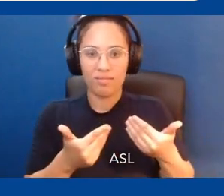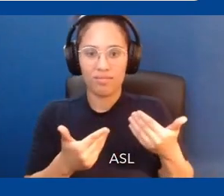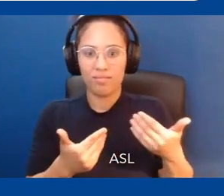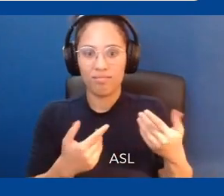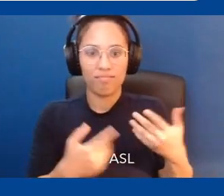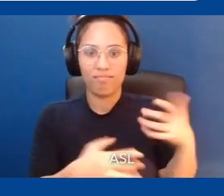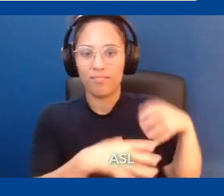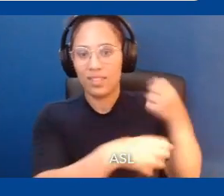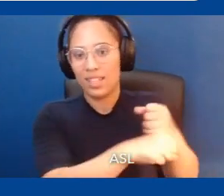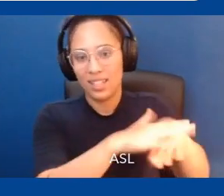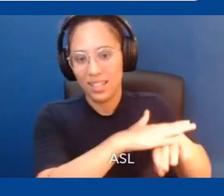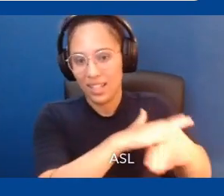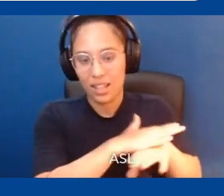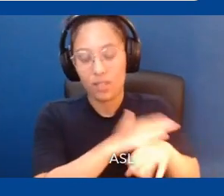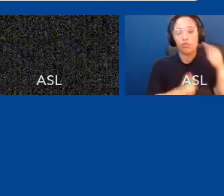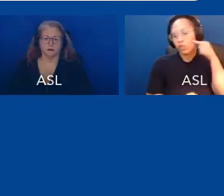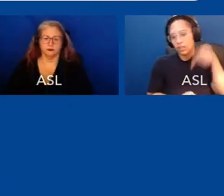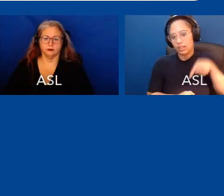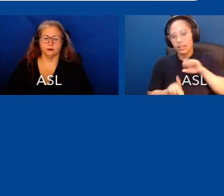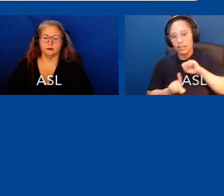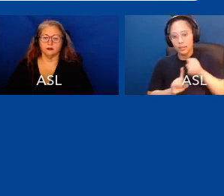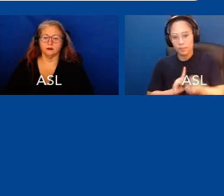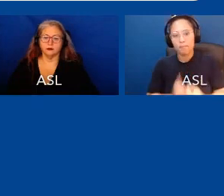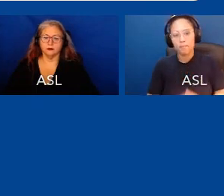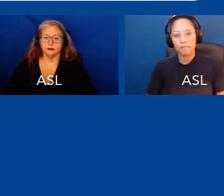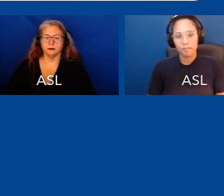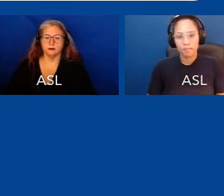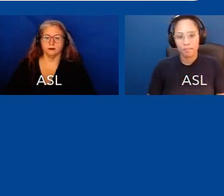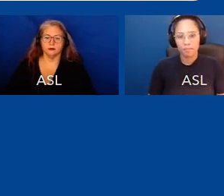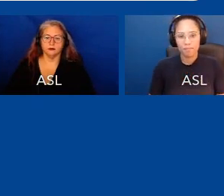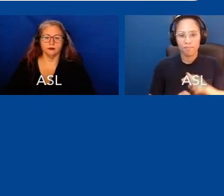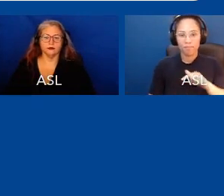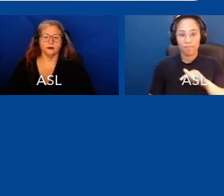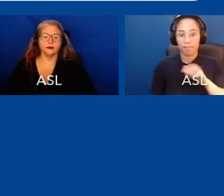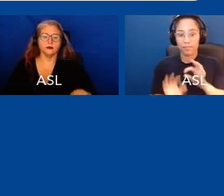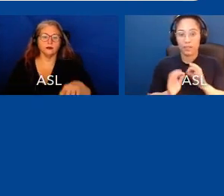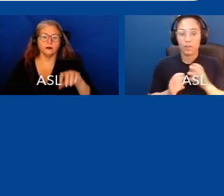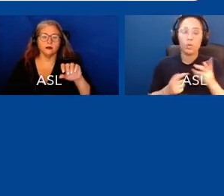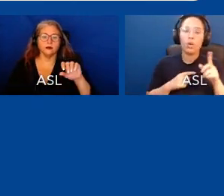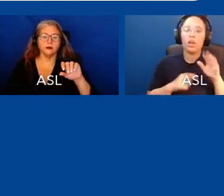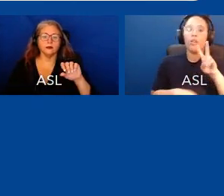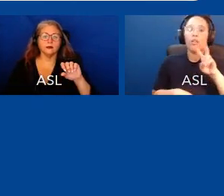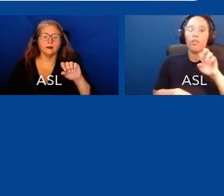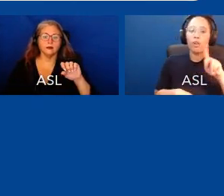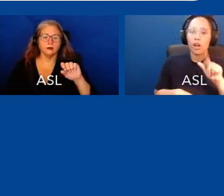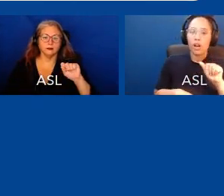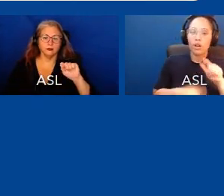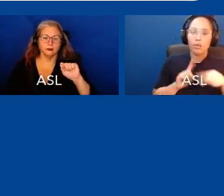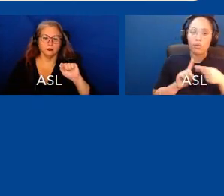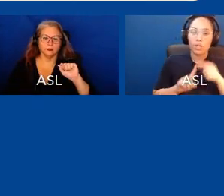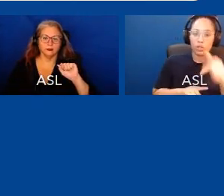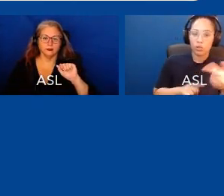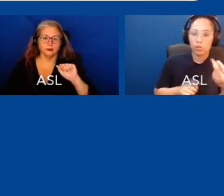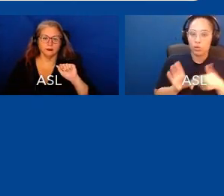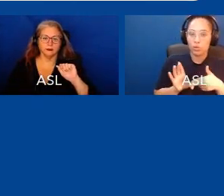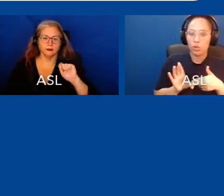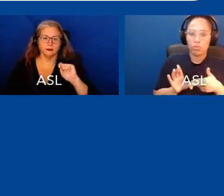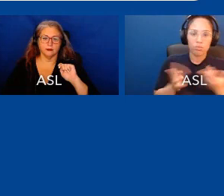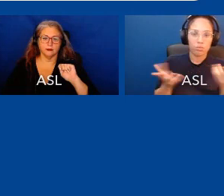case. And Veronika, when you came onto the project, what struck you the most from what you were listening to?